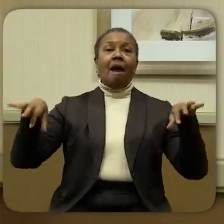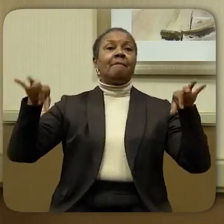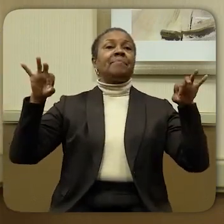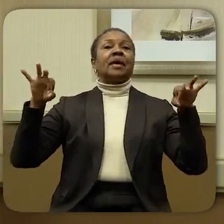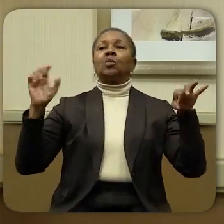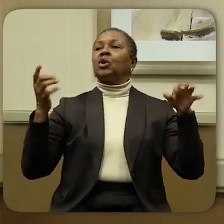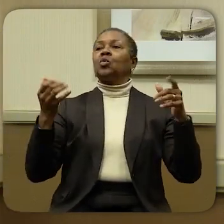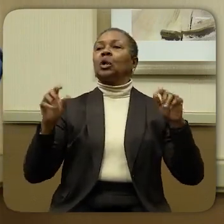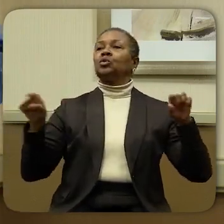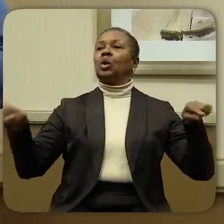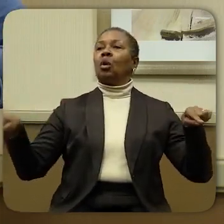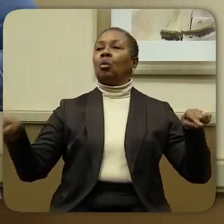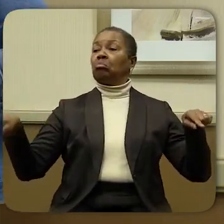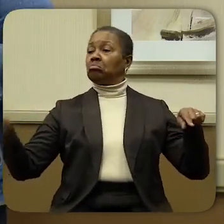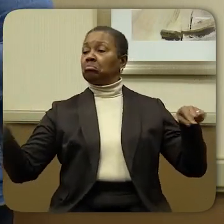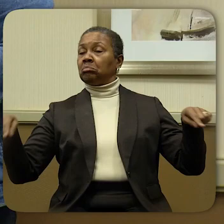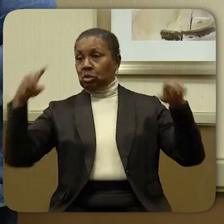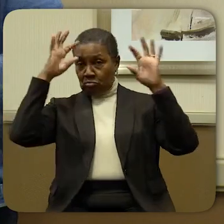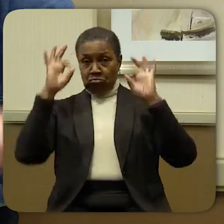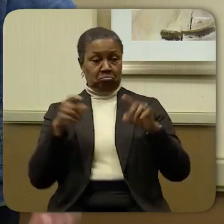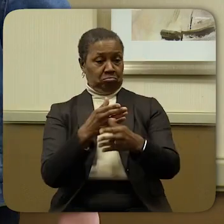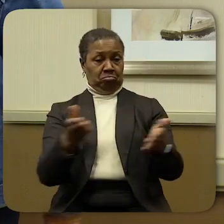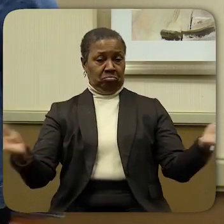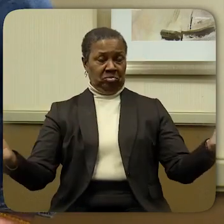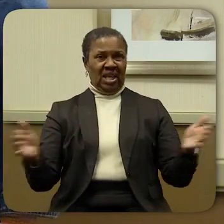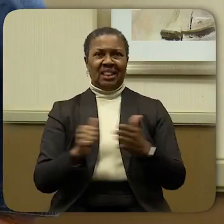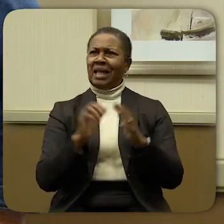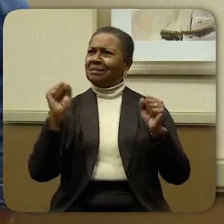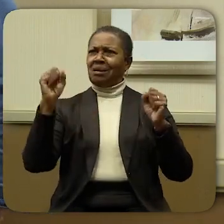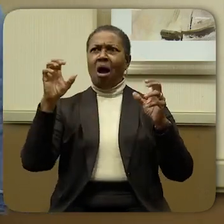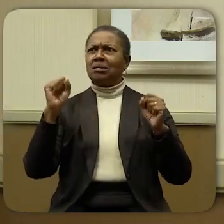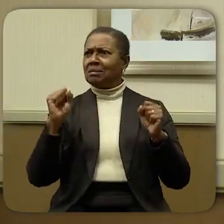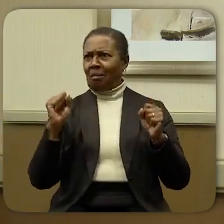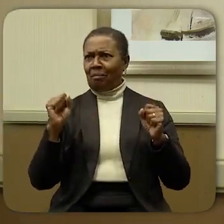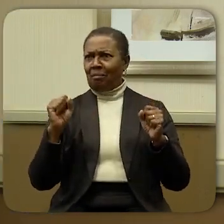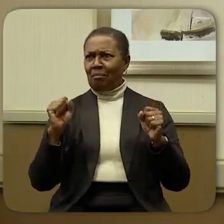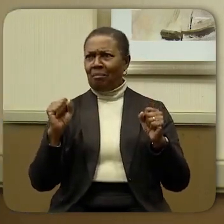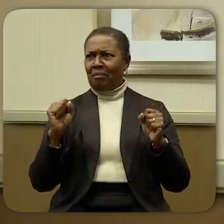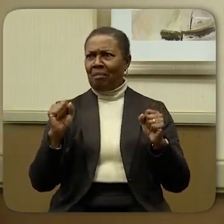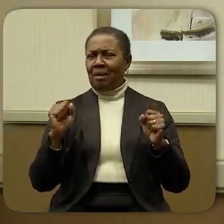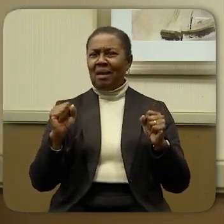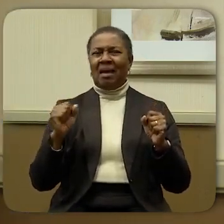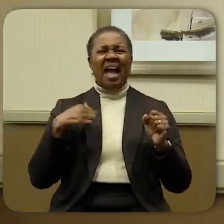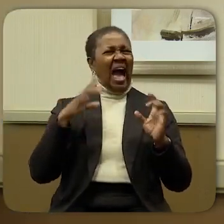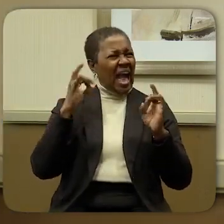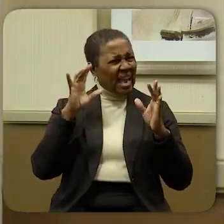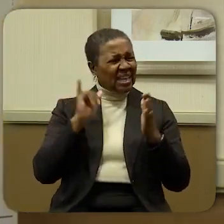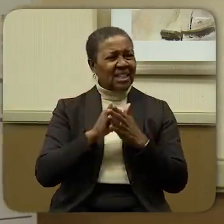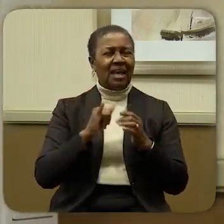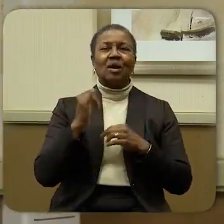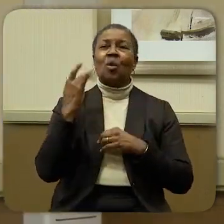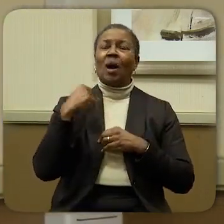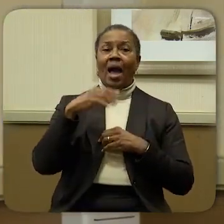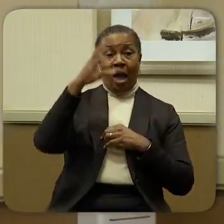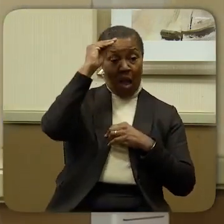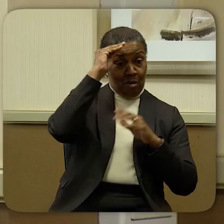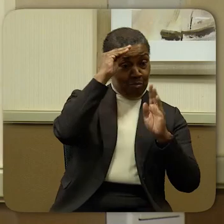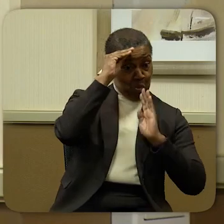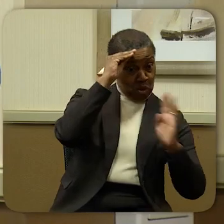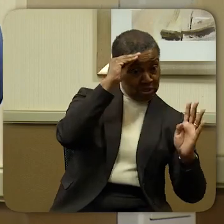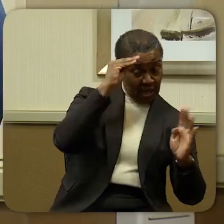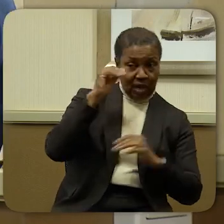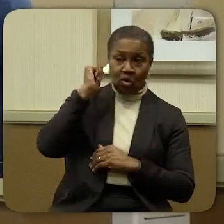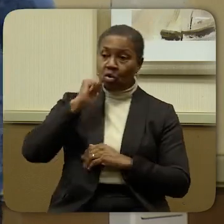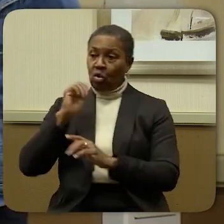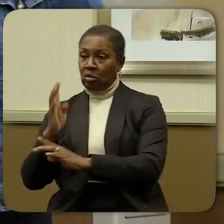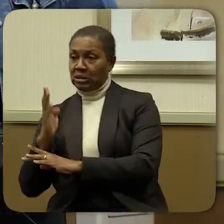one you would like to go in. And I was like, that's just awesome, because I used to hate that. I'd be like, why do we have to have a boys and girls line? It's